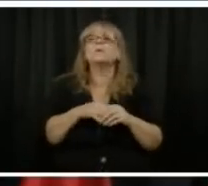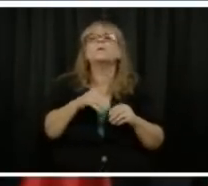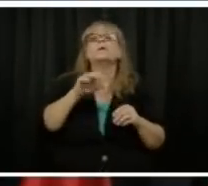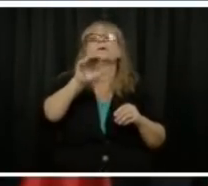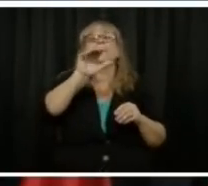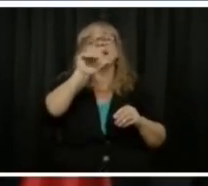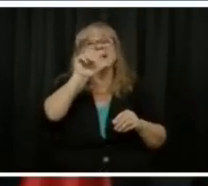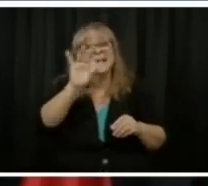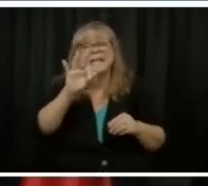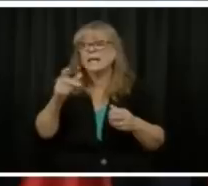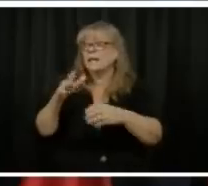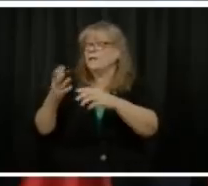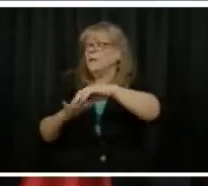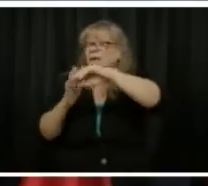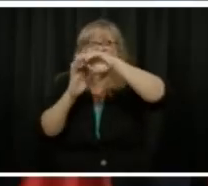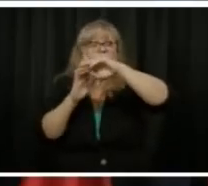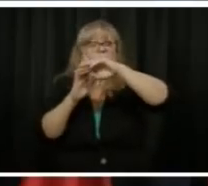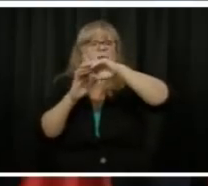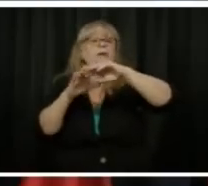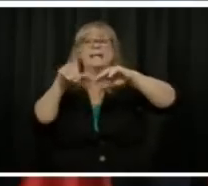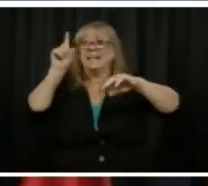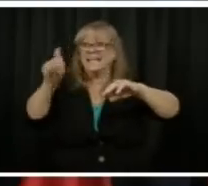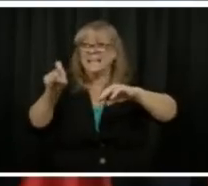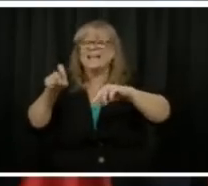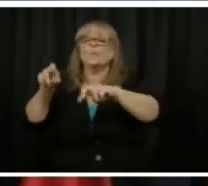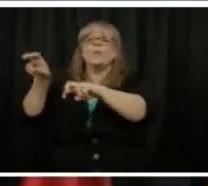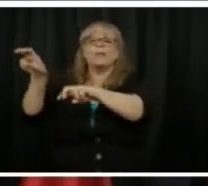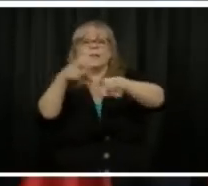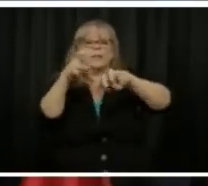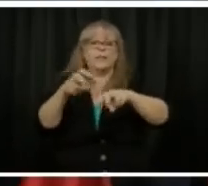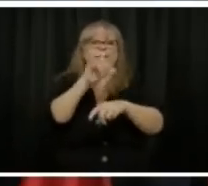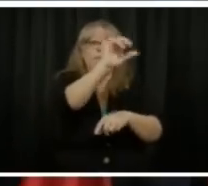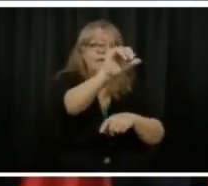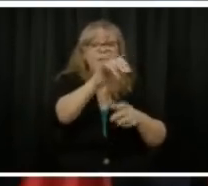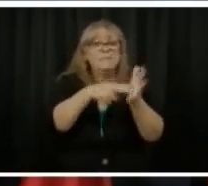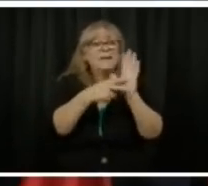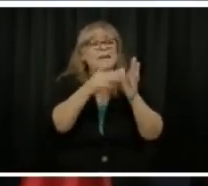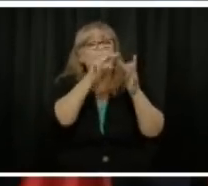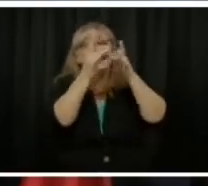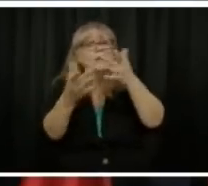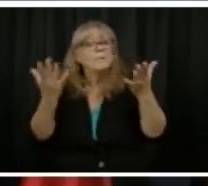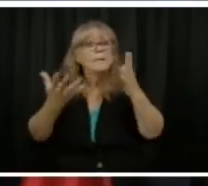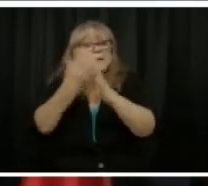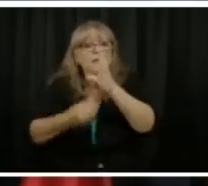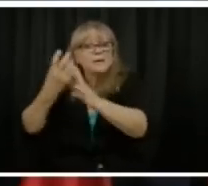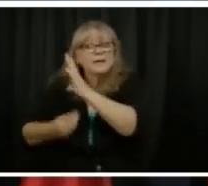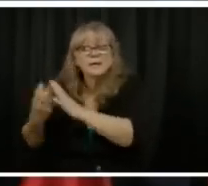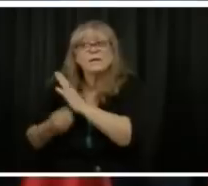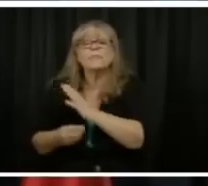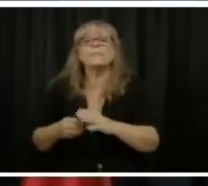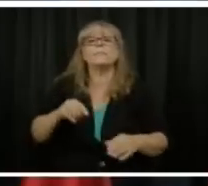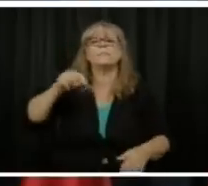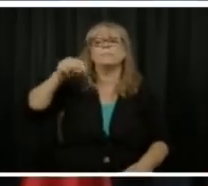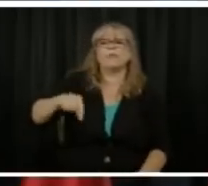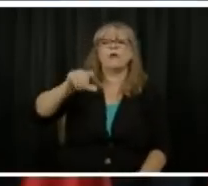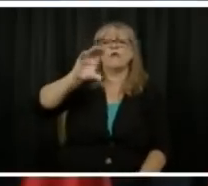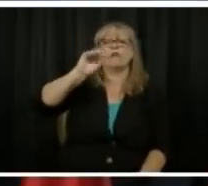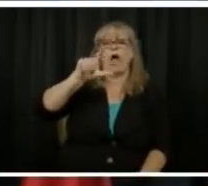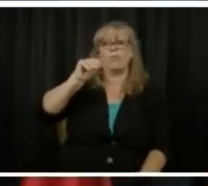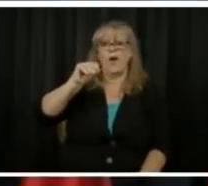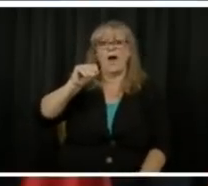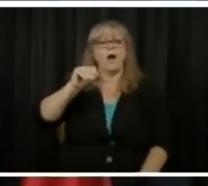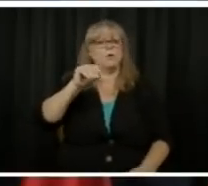been very successful thus far, and Colorado could show the world how to live with this virus. But we all must continue to